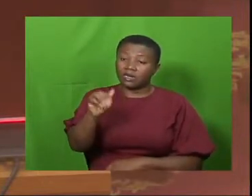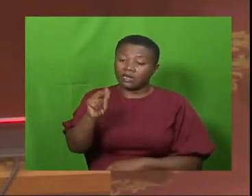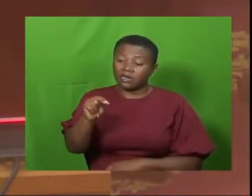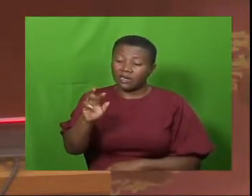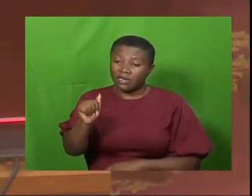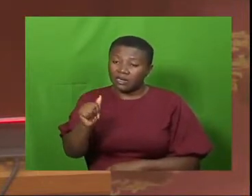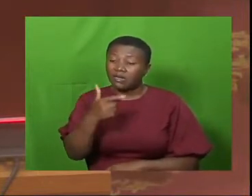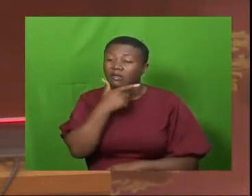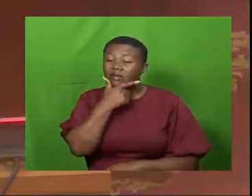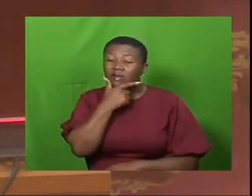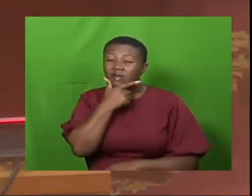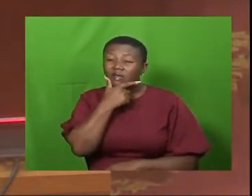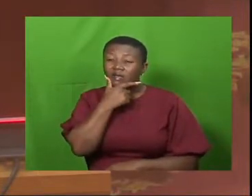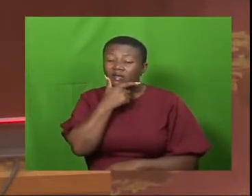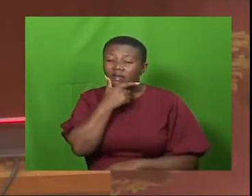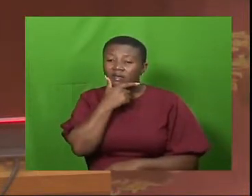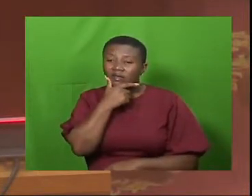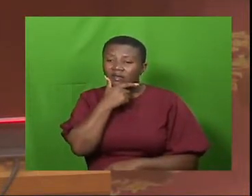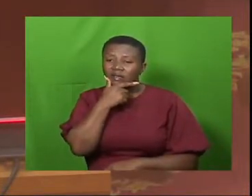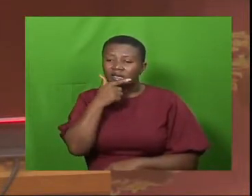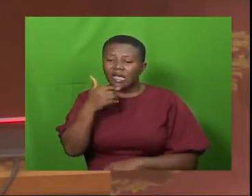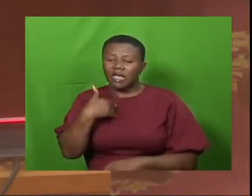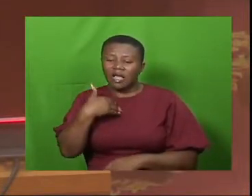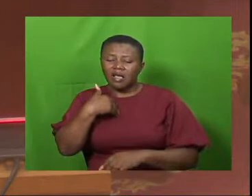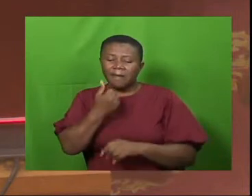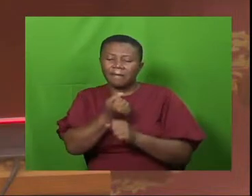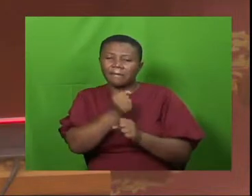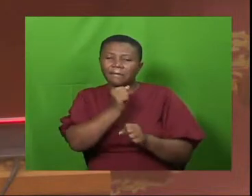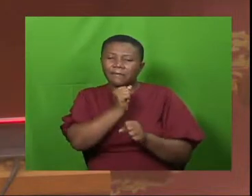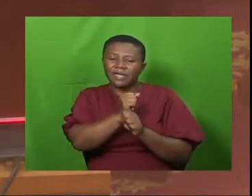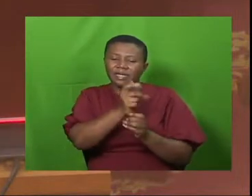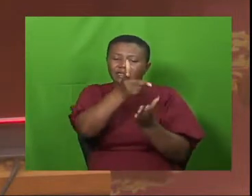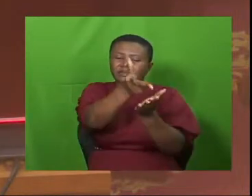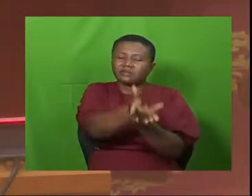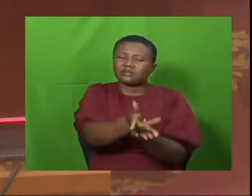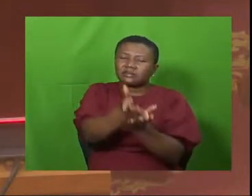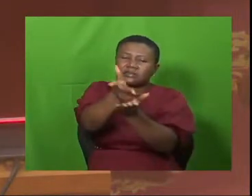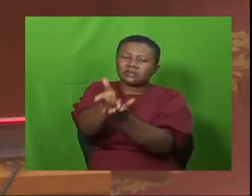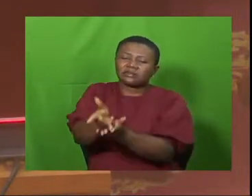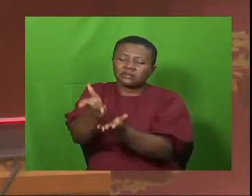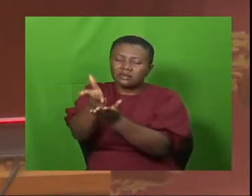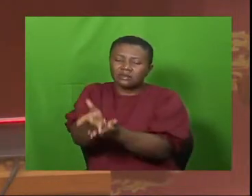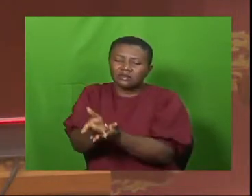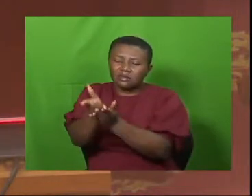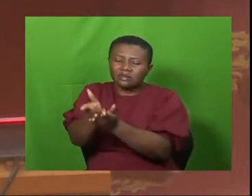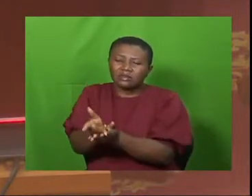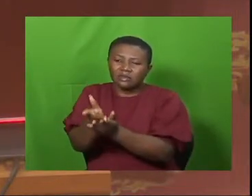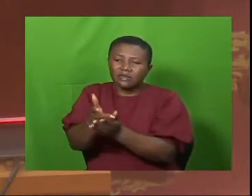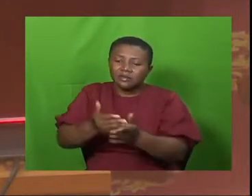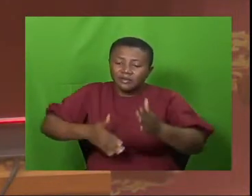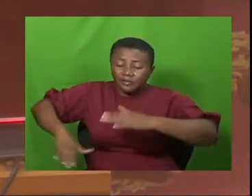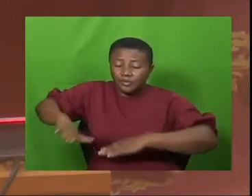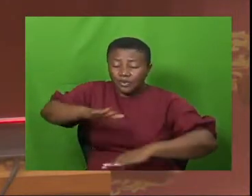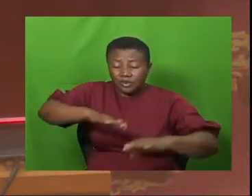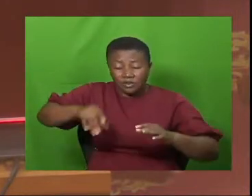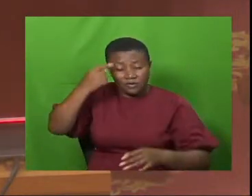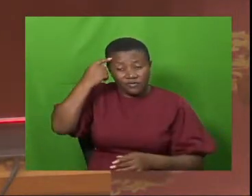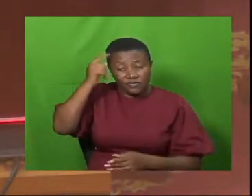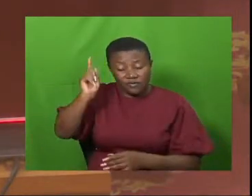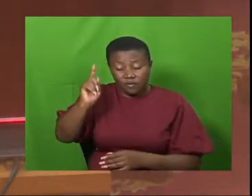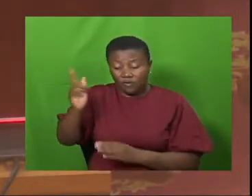landing beach facility for our fisher folks. In more than 10 landing beach projects are